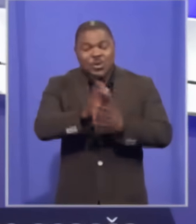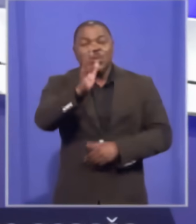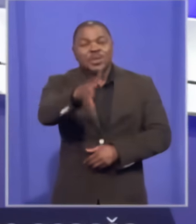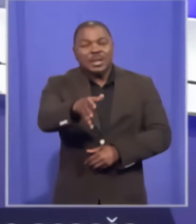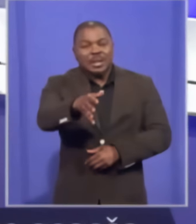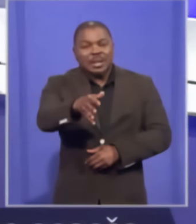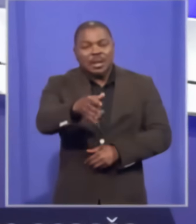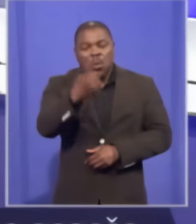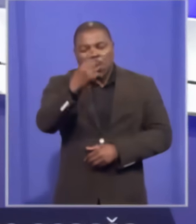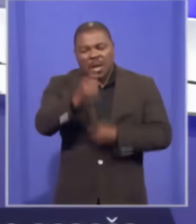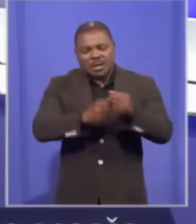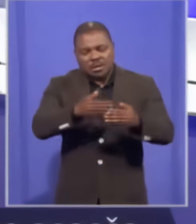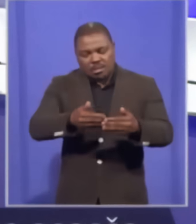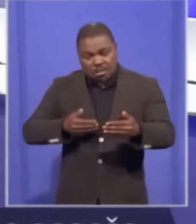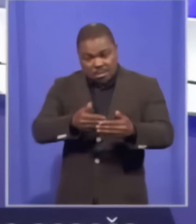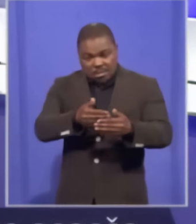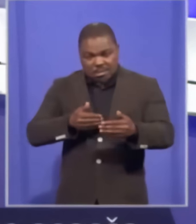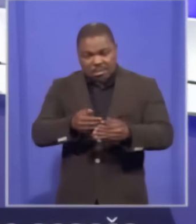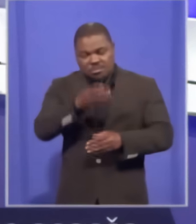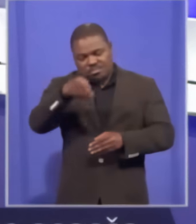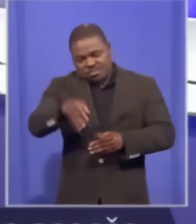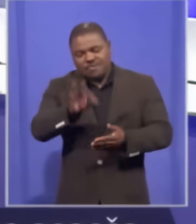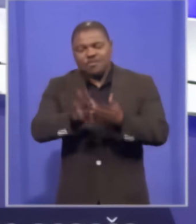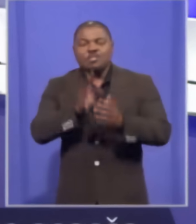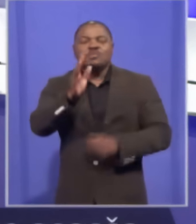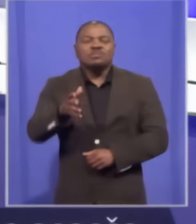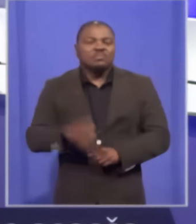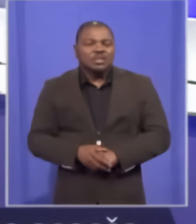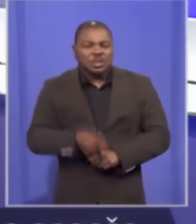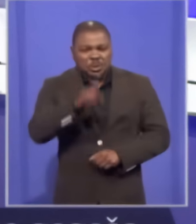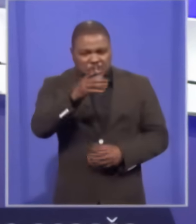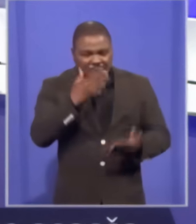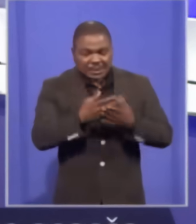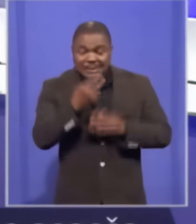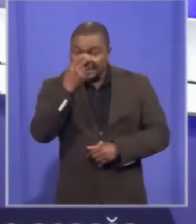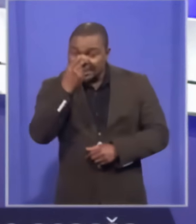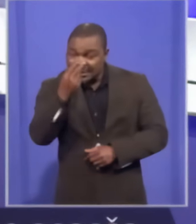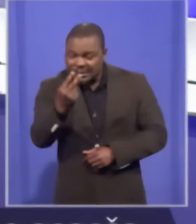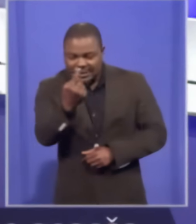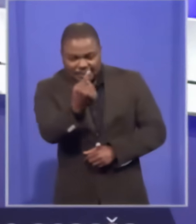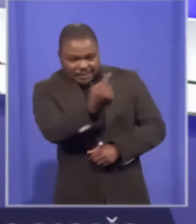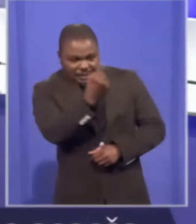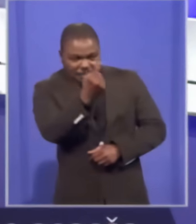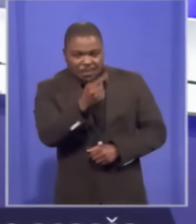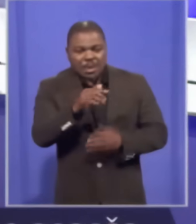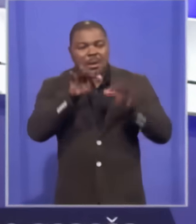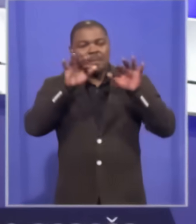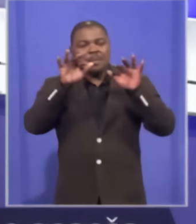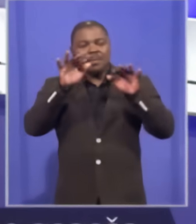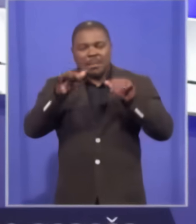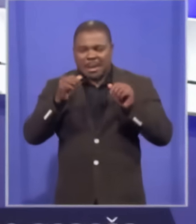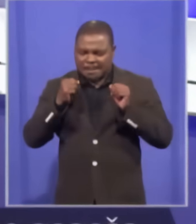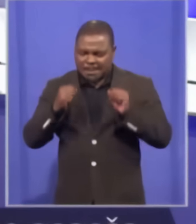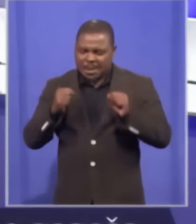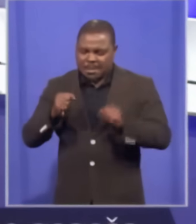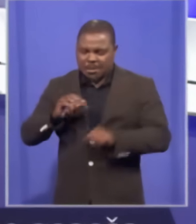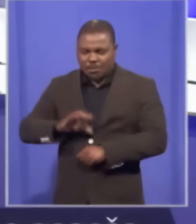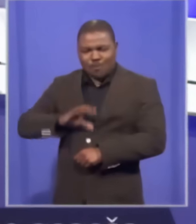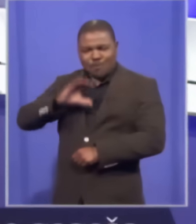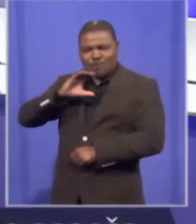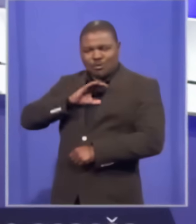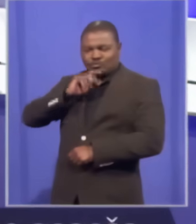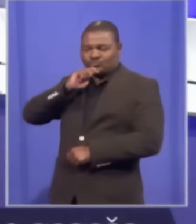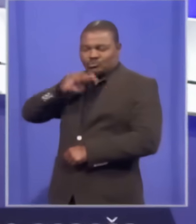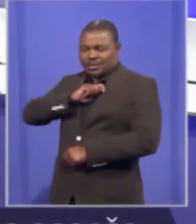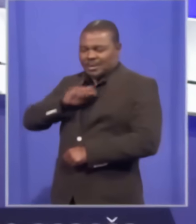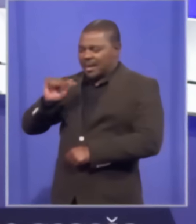sa feteng ngwaga ba tla tsenela dikgetho ke mo ba tla bonang gore setšhaba se tswela pele go ba le tshepo mo